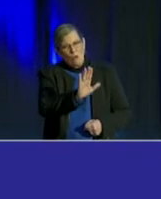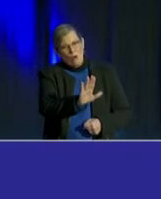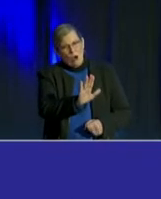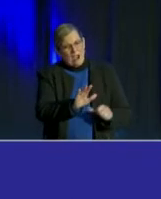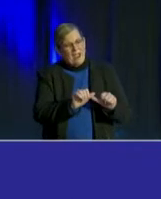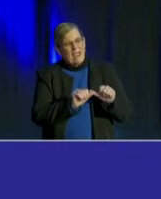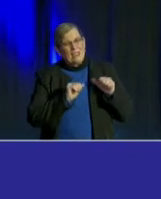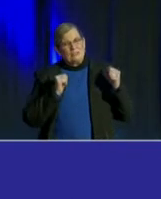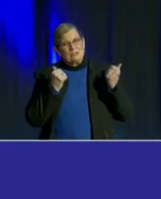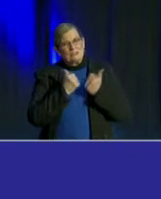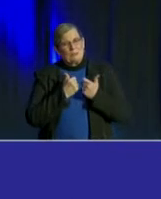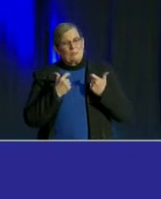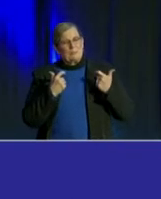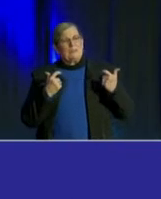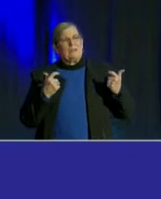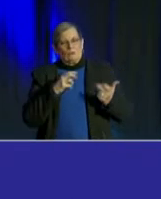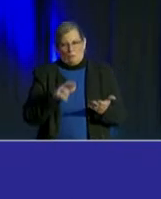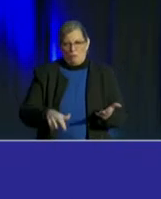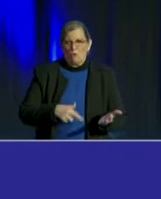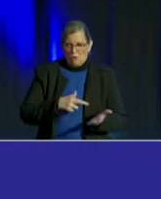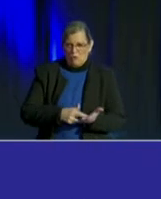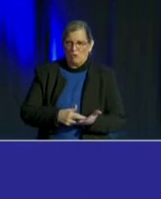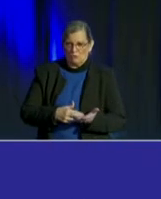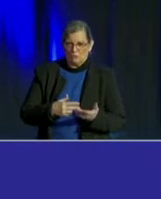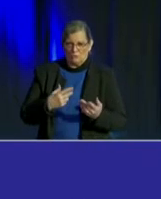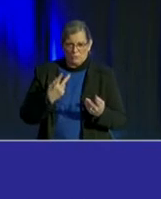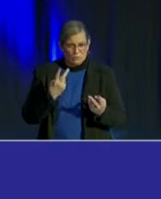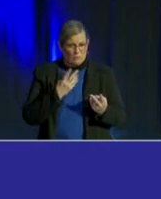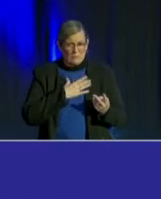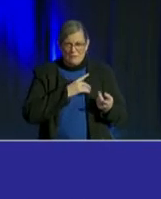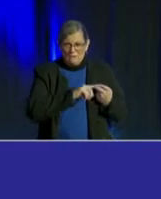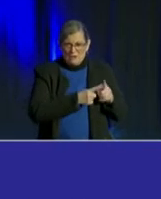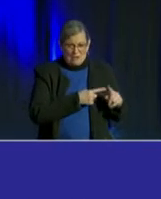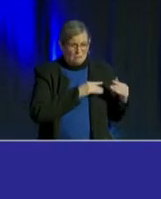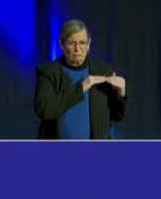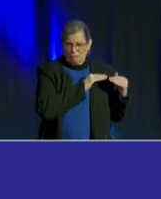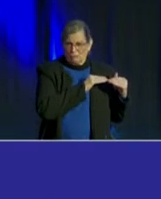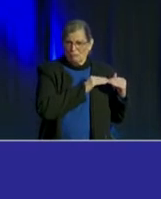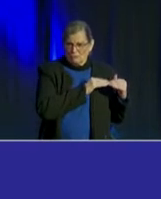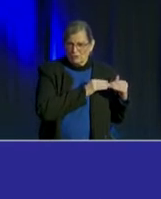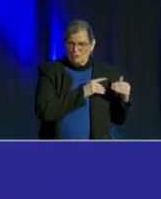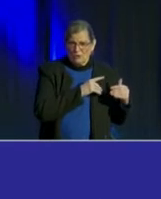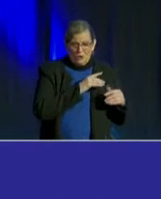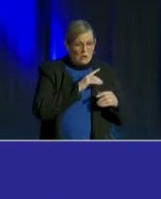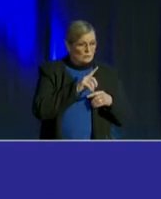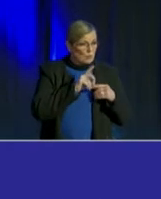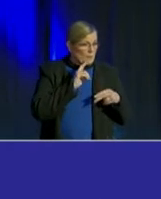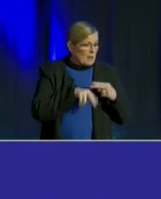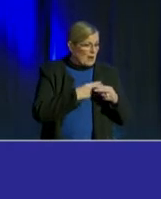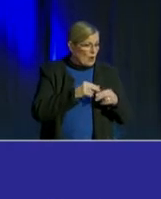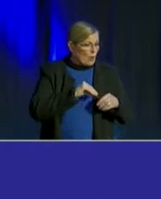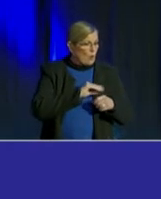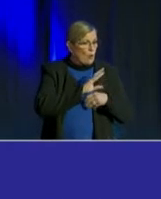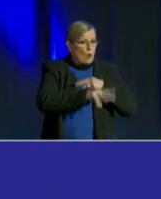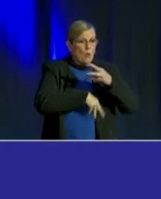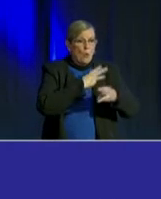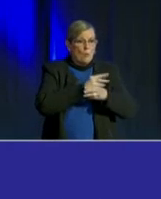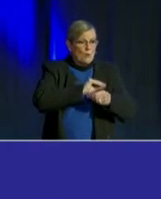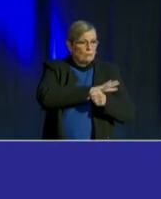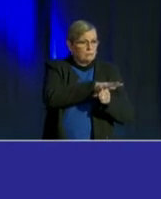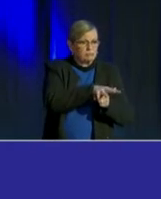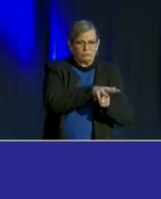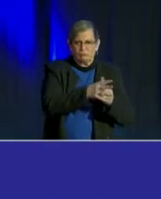and foremost, as mentioned by 2 of my colleagues here, is our global pandemic. Your public safety agencies during that